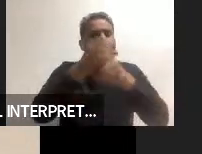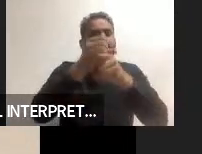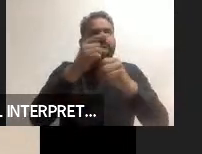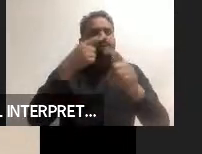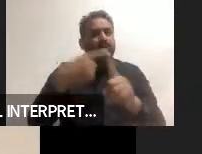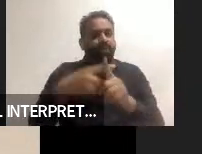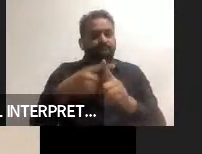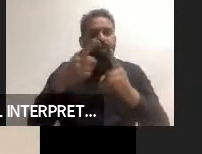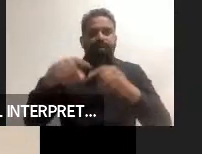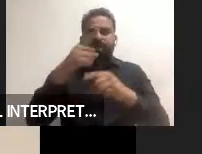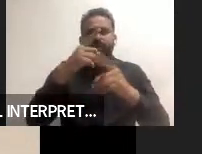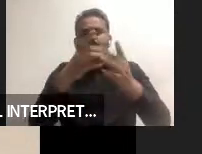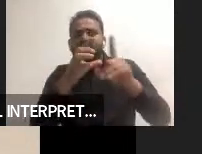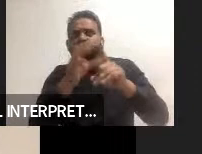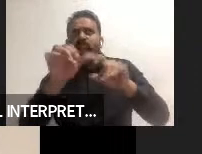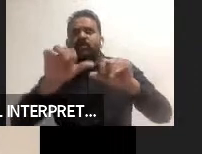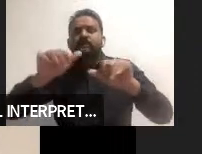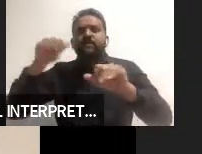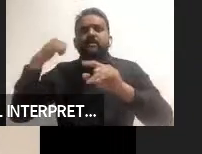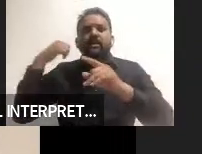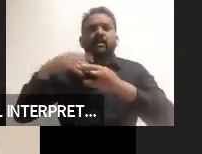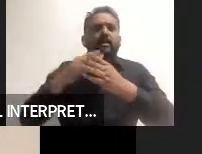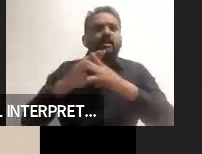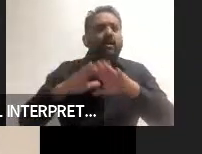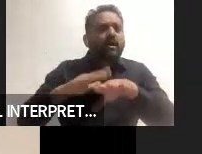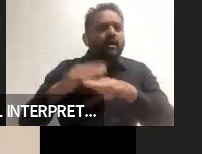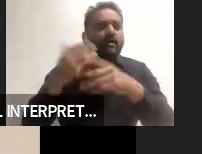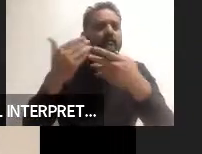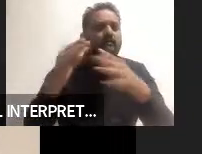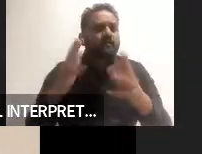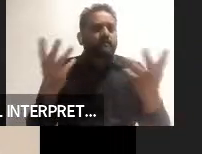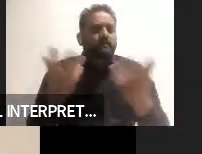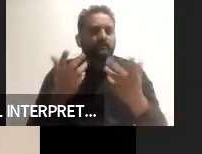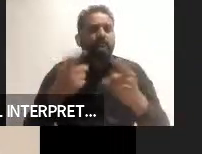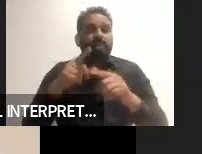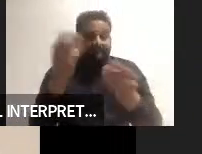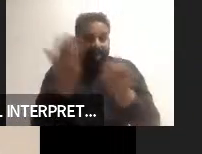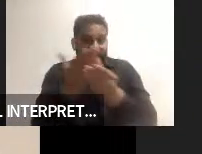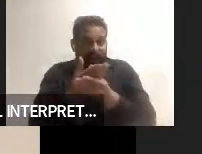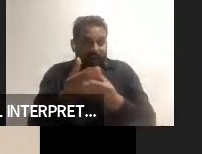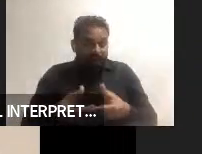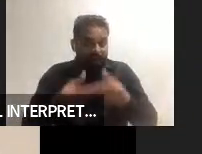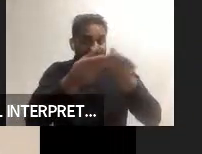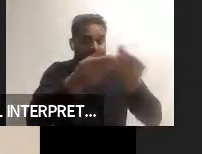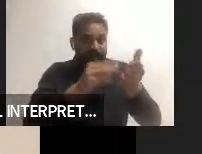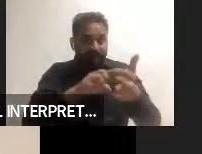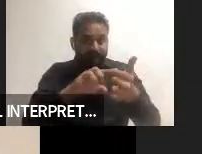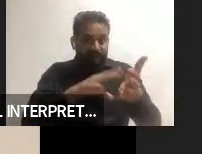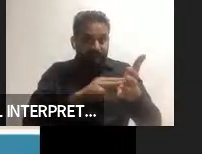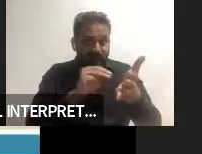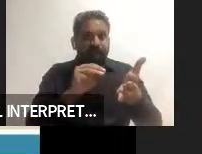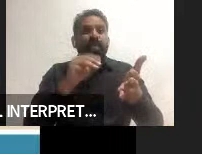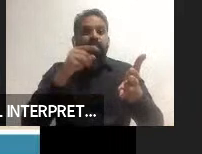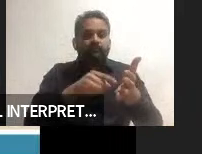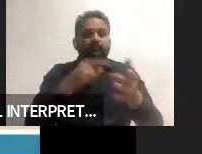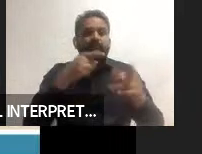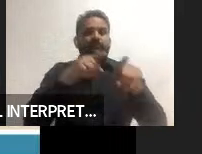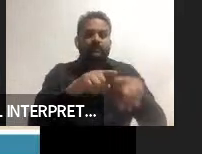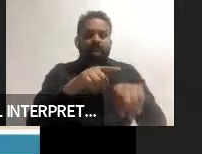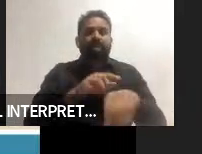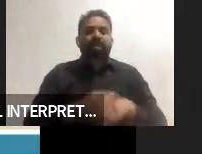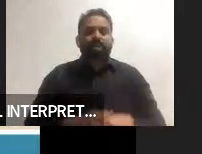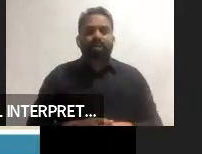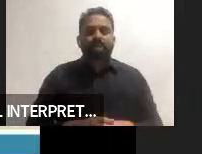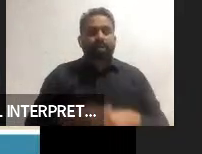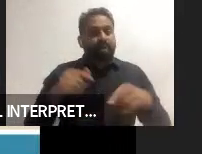are and what are the things you should keep in mind when you are submitting your memoranda. With that, I start